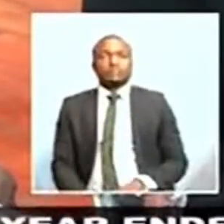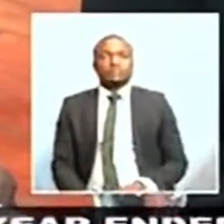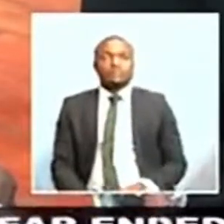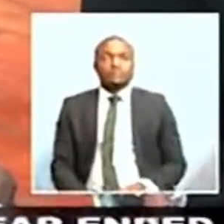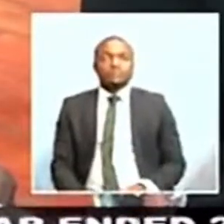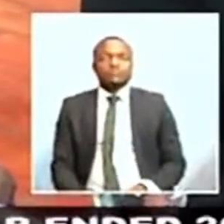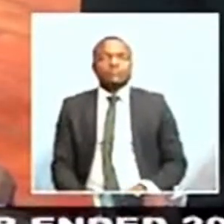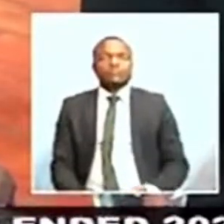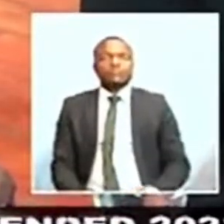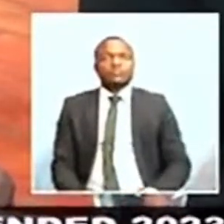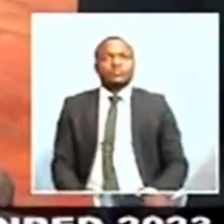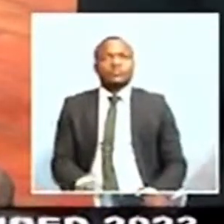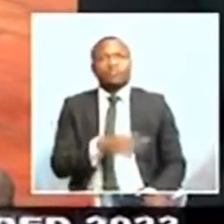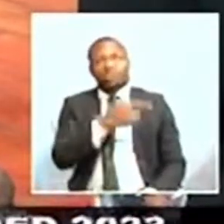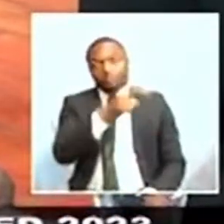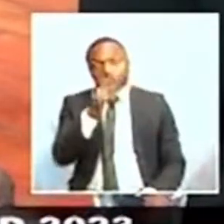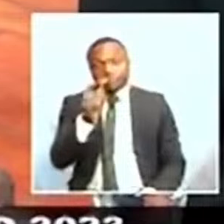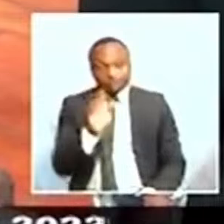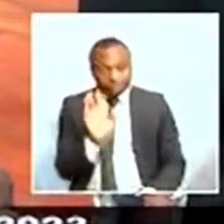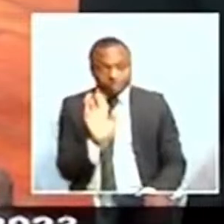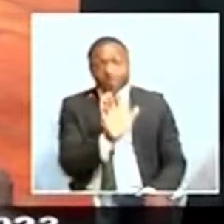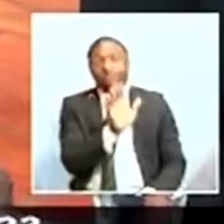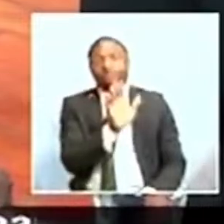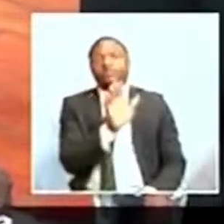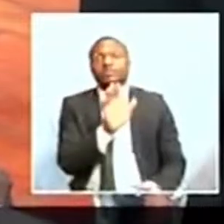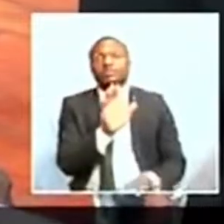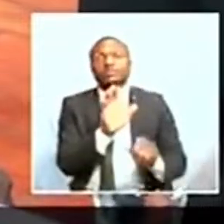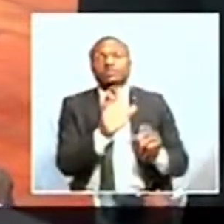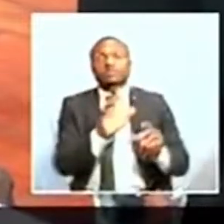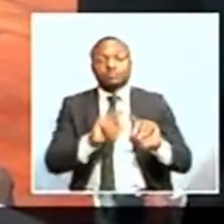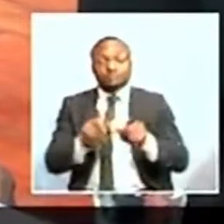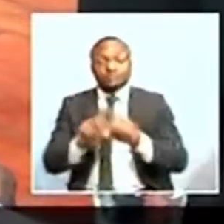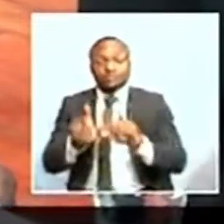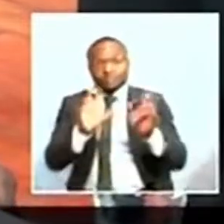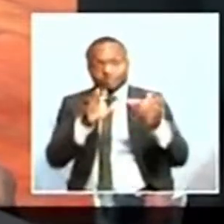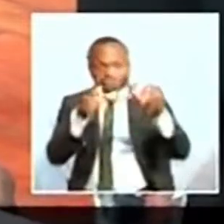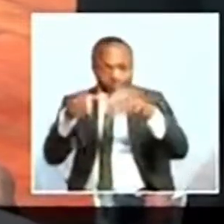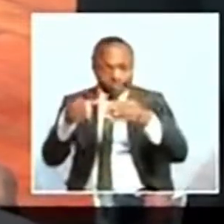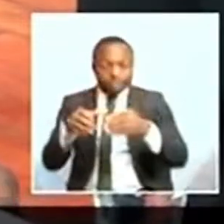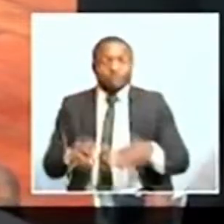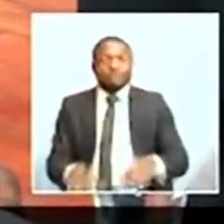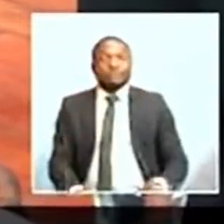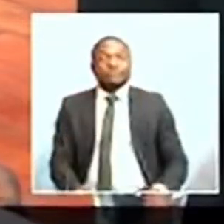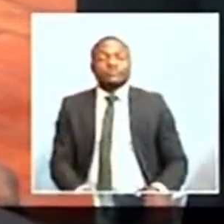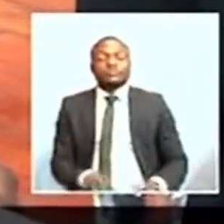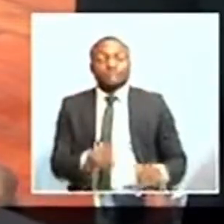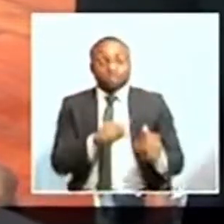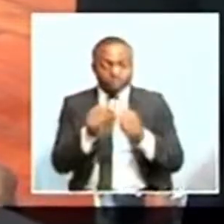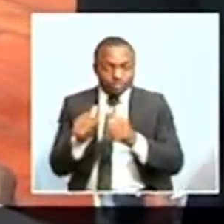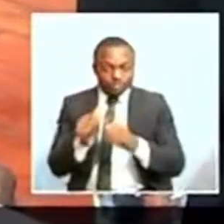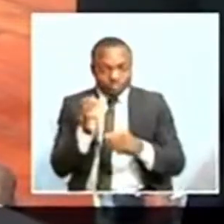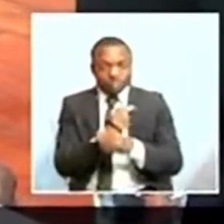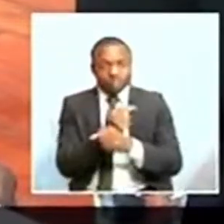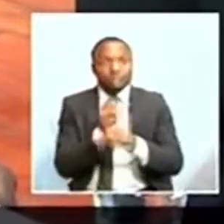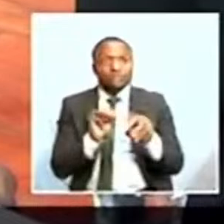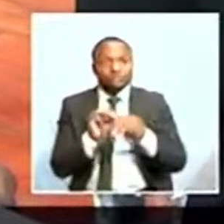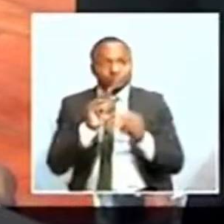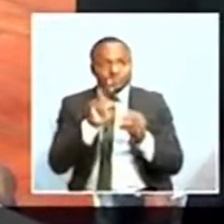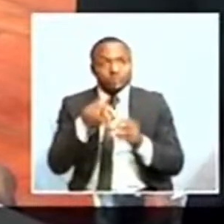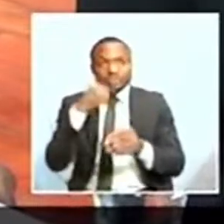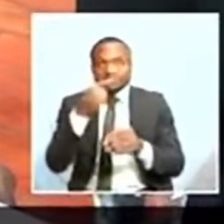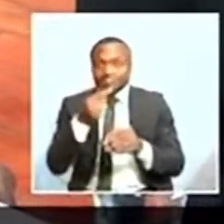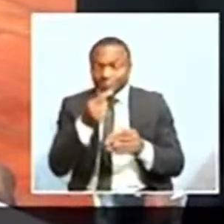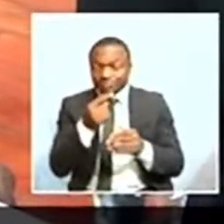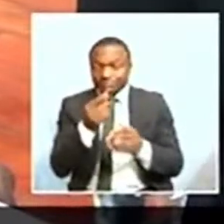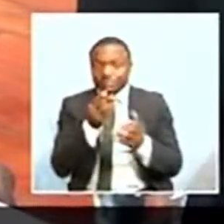handing over in their respective councils. Action taken, management wishes to state that the officers